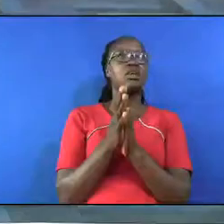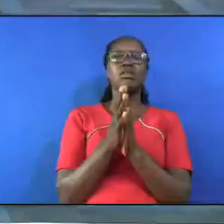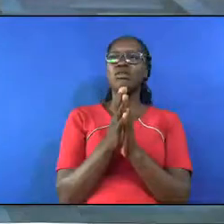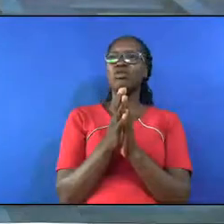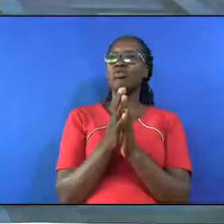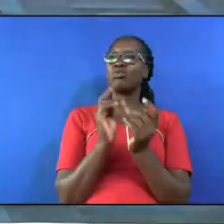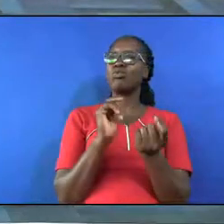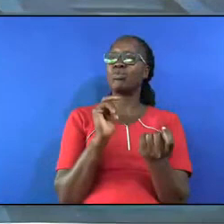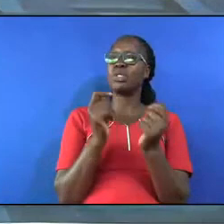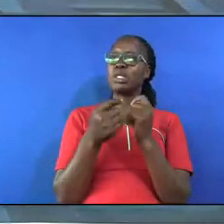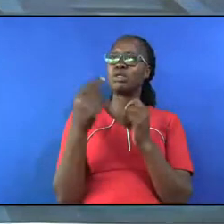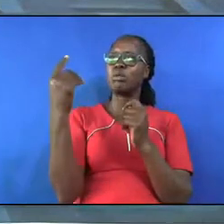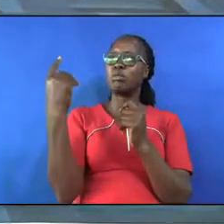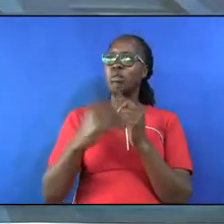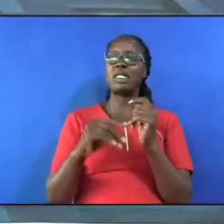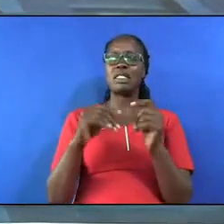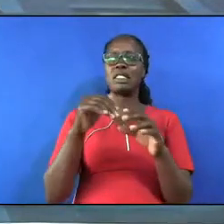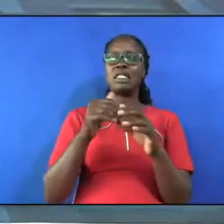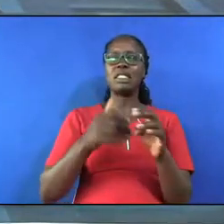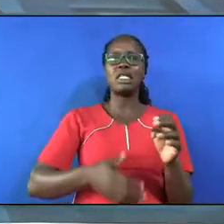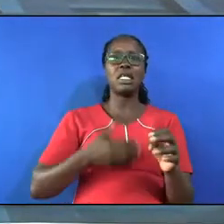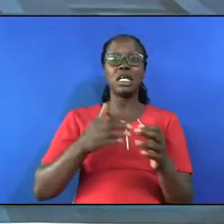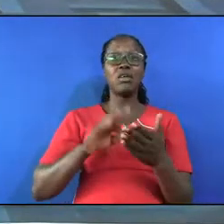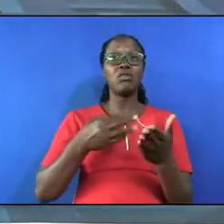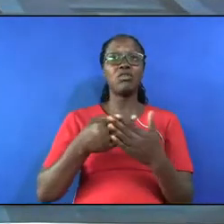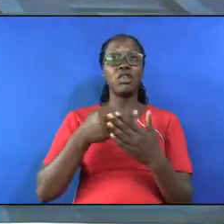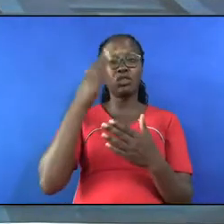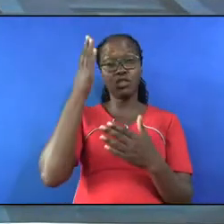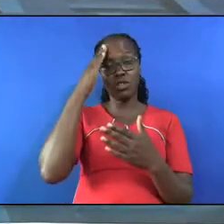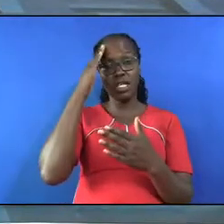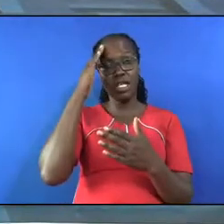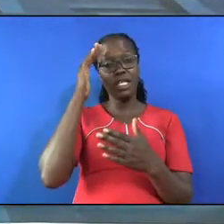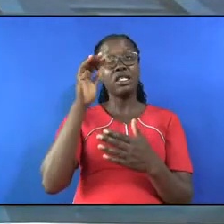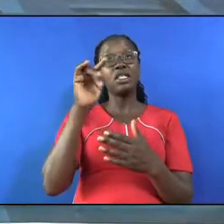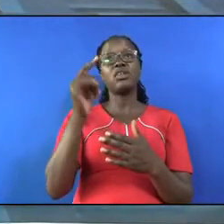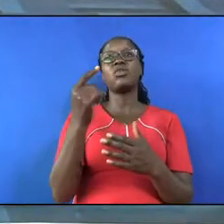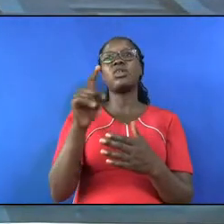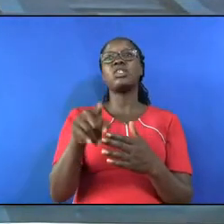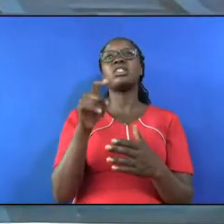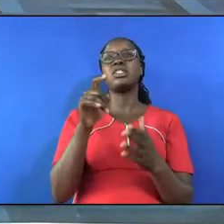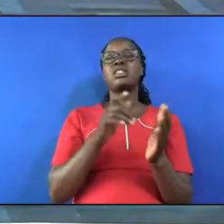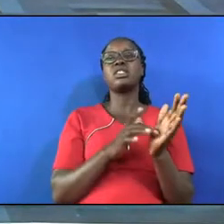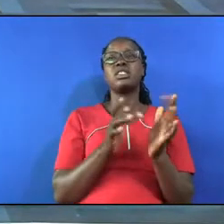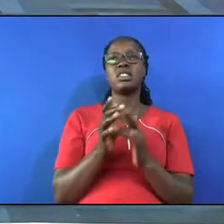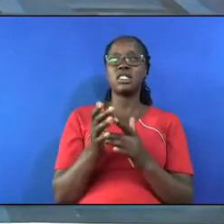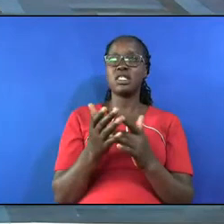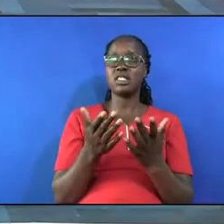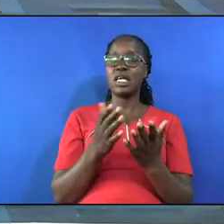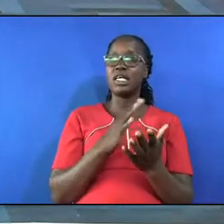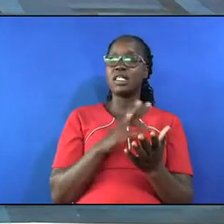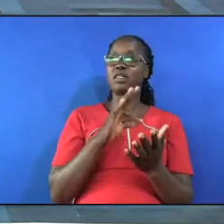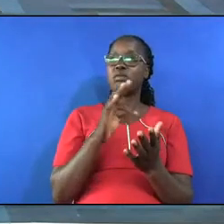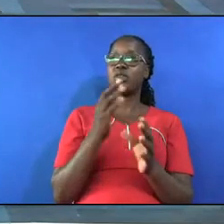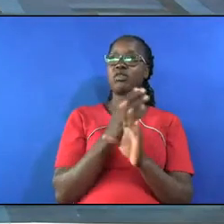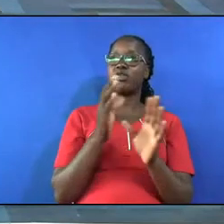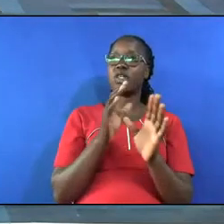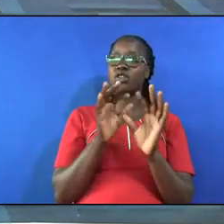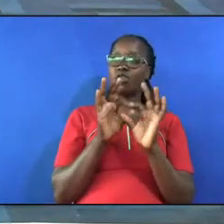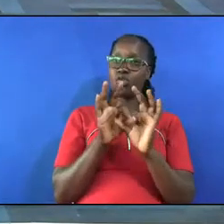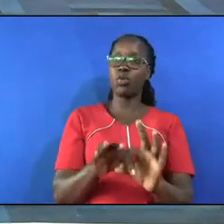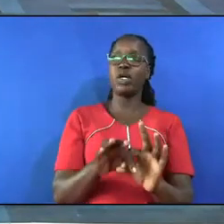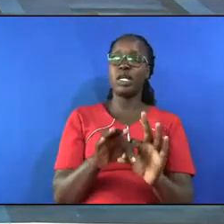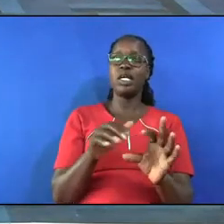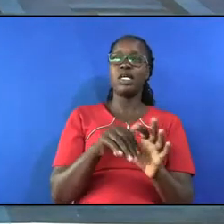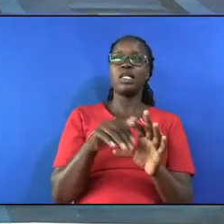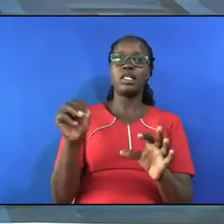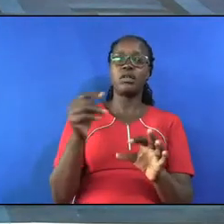anger. And we fail to realize that these children need who? They need Jesus. They need the Spirit of Christ to dwell